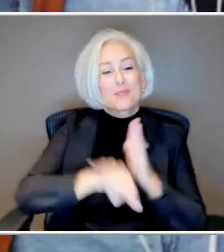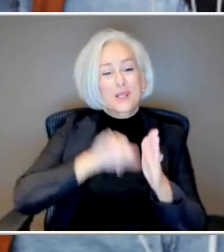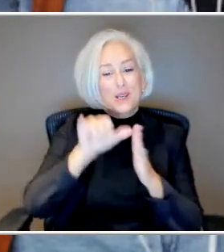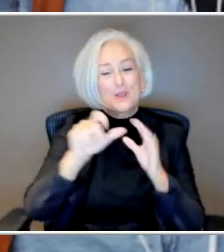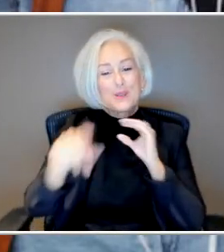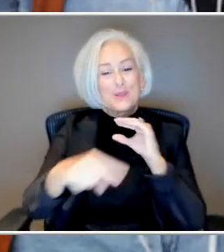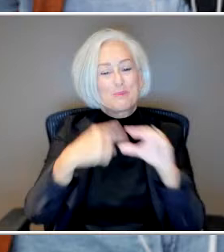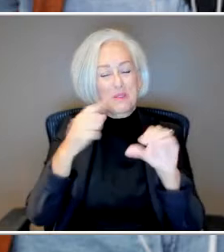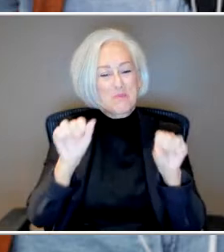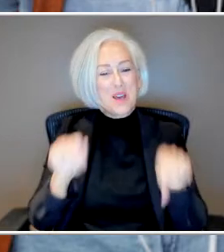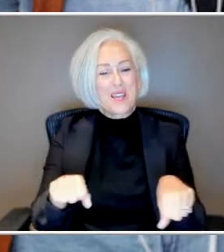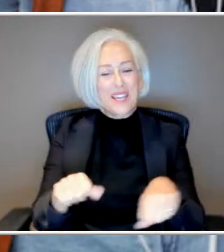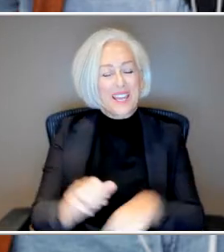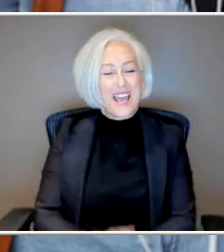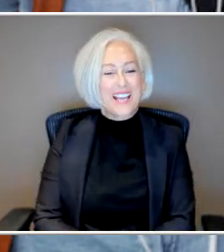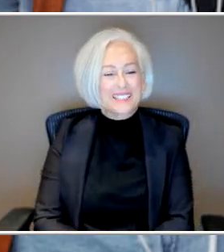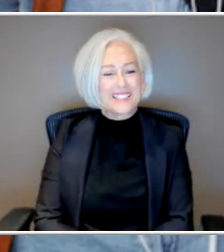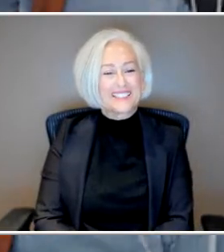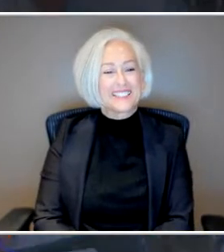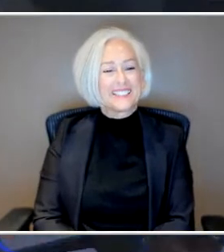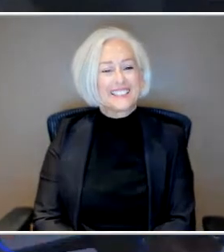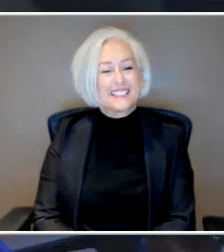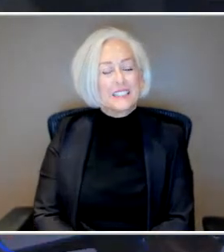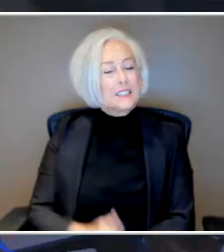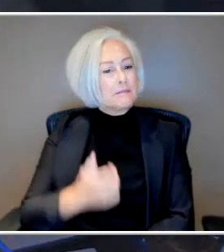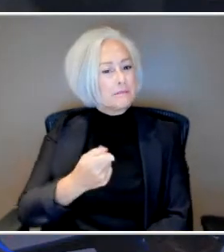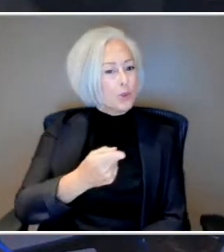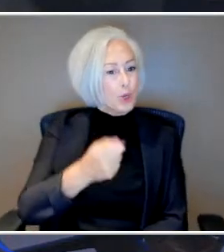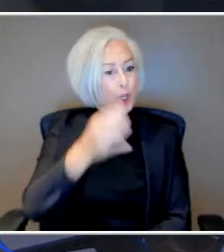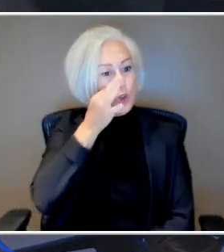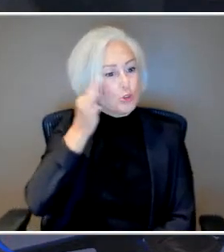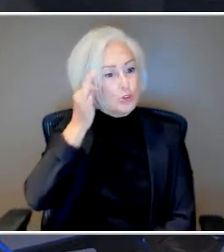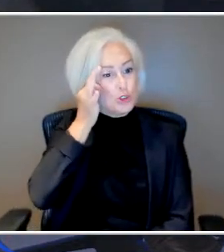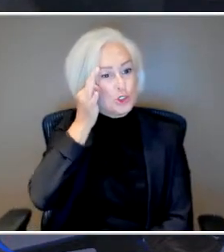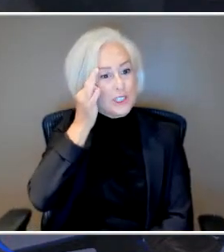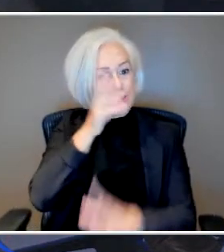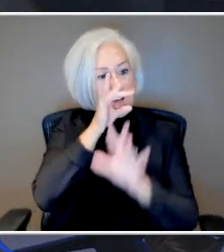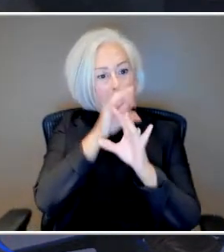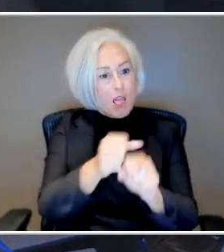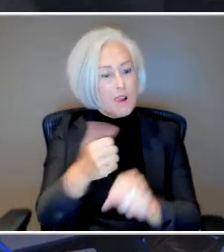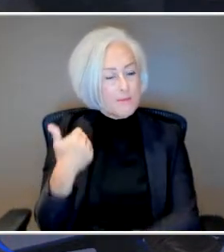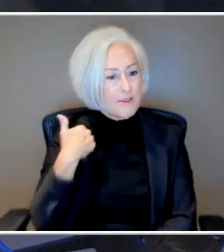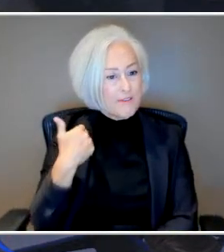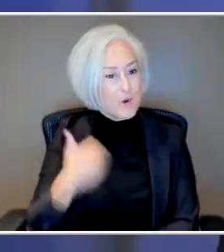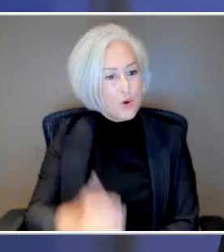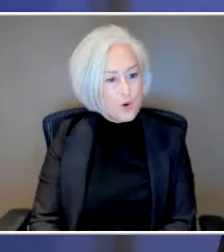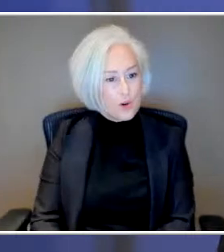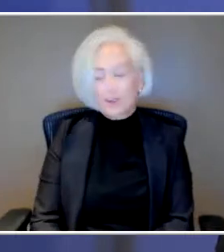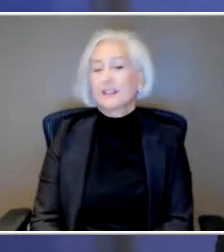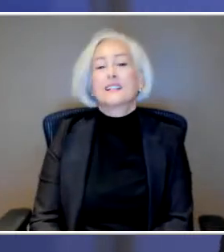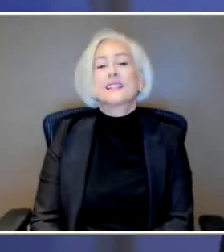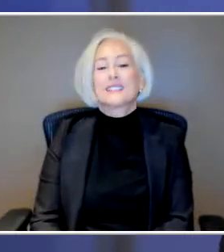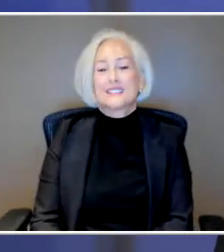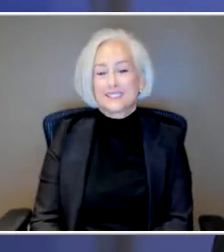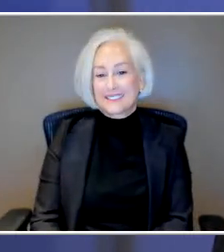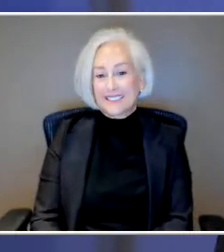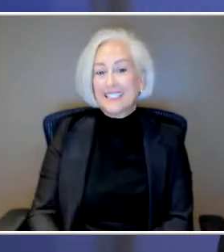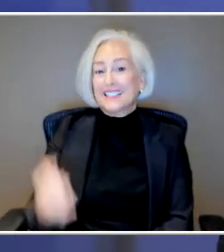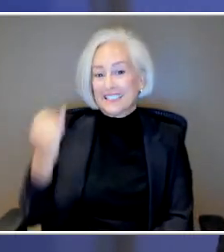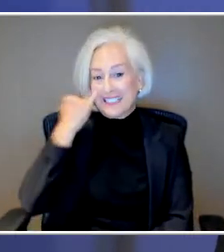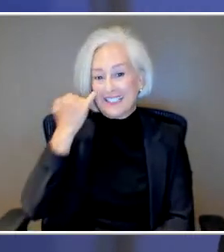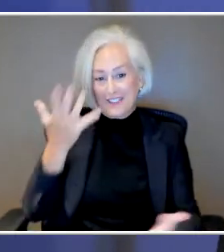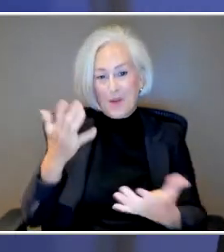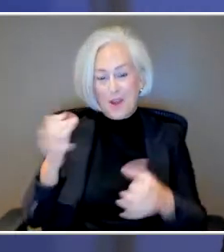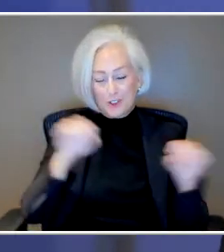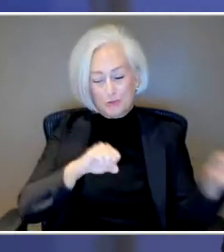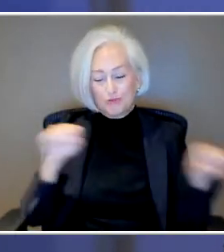screen. So, were you much of a Chiefs fan? Have you always been? If I'm gonna cheer for somebody, it's gonna be the Chiefs.